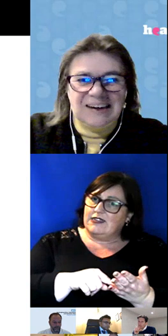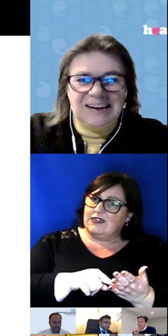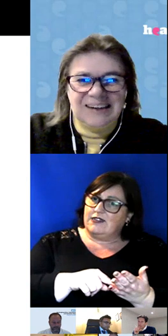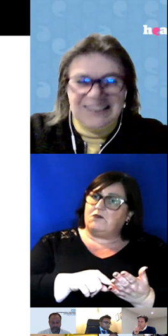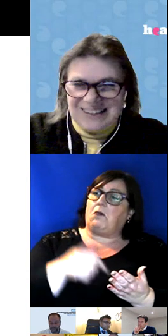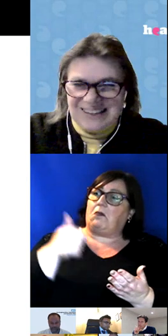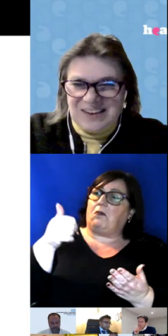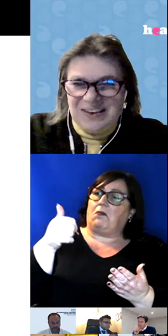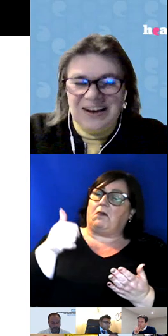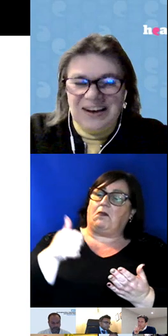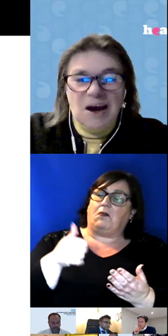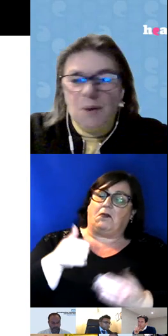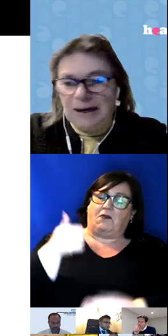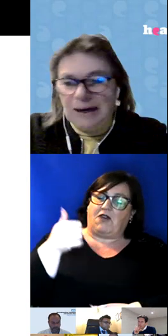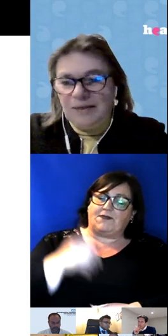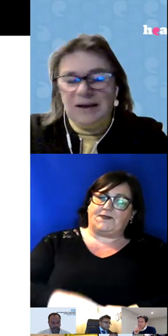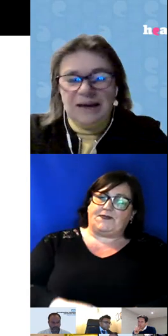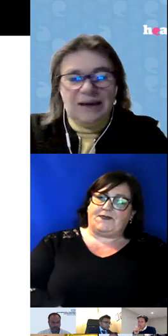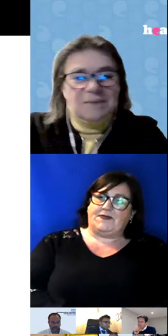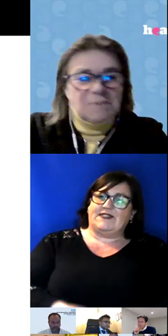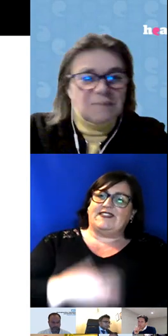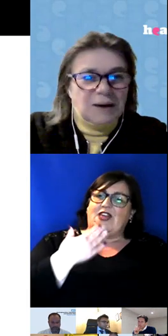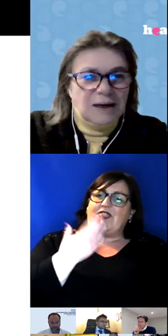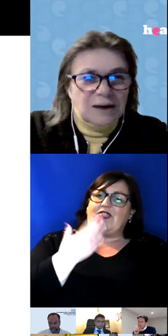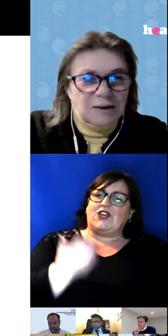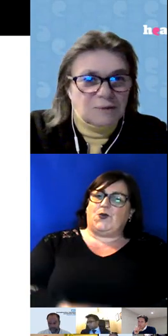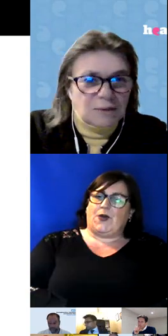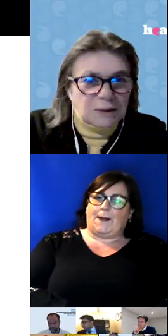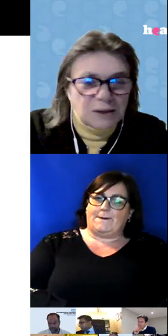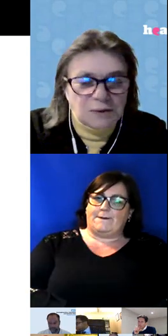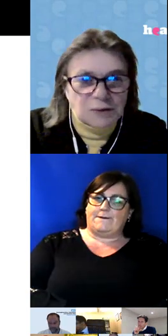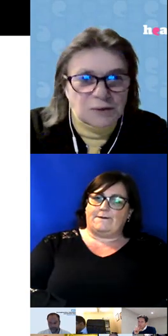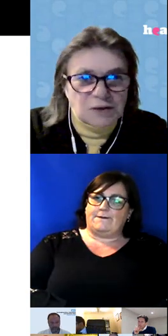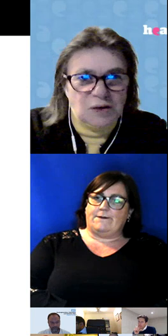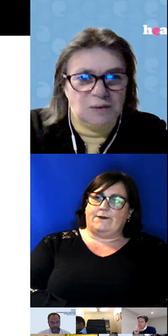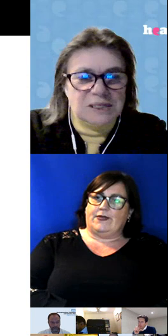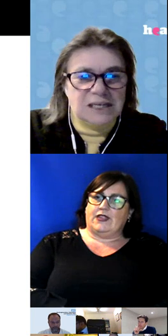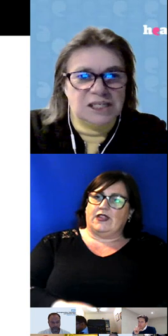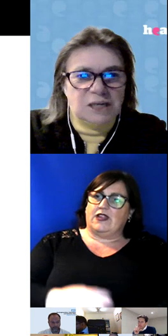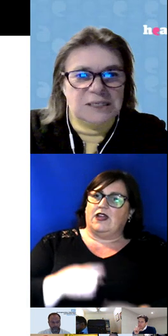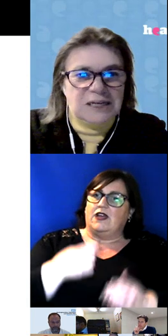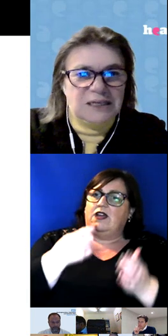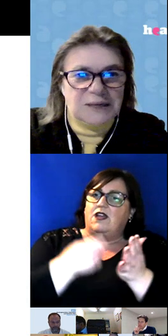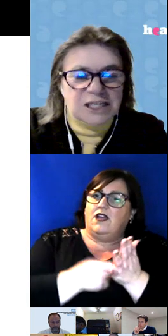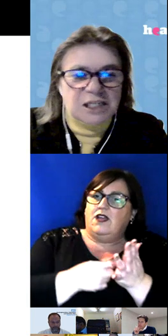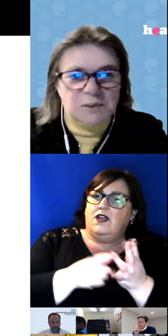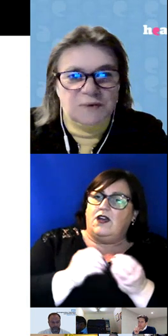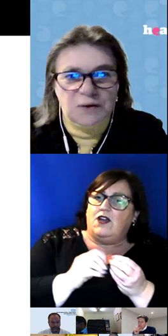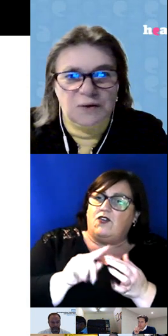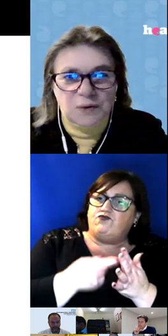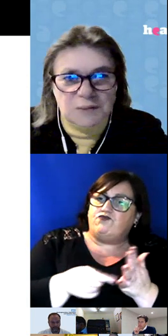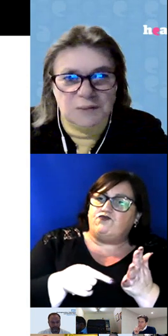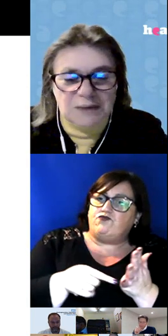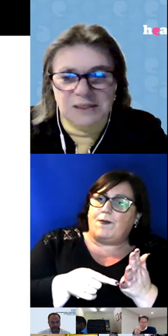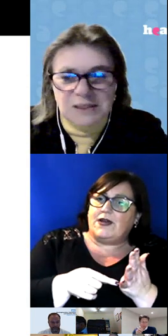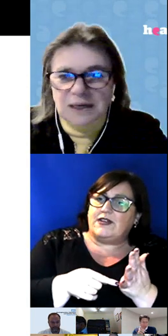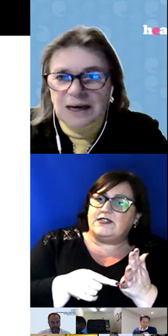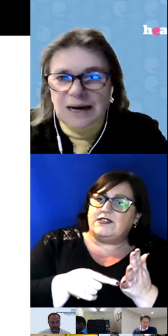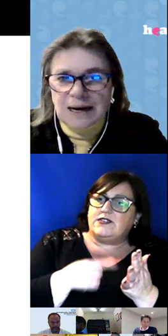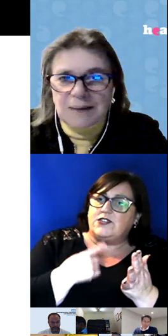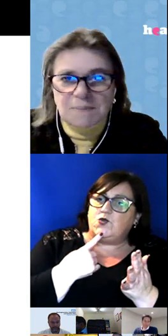Noted. Thank you. Well, I think, Robert, you sort of stopped and said, shall we take questions before you talked